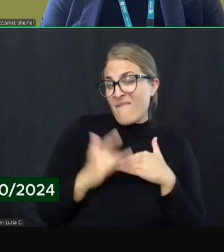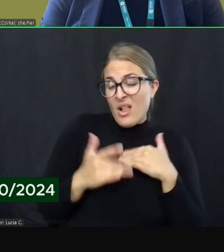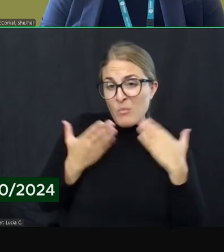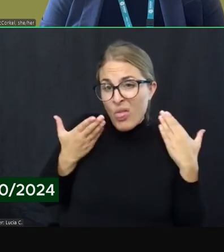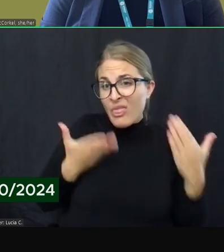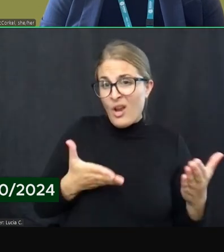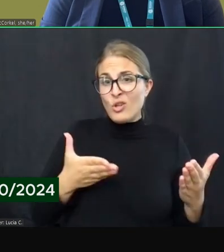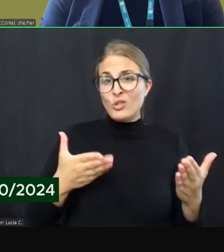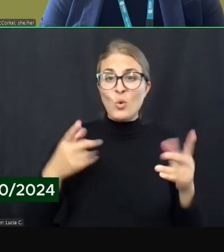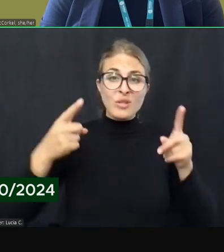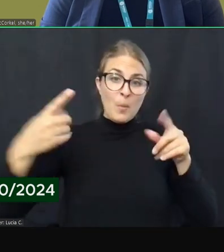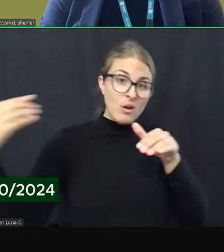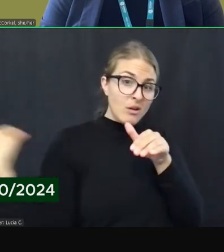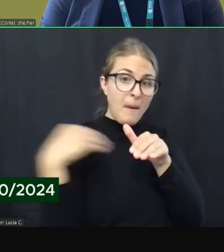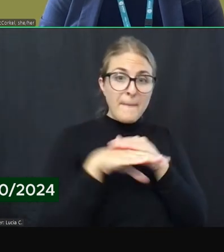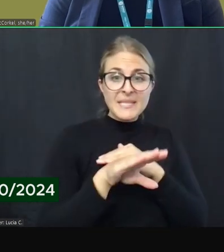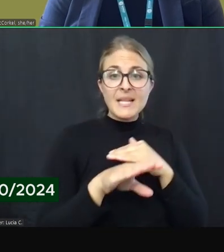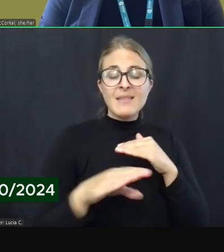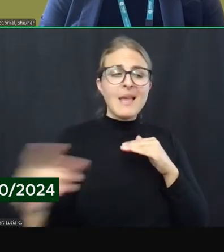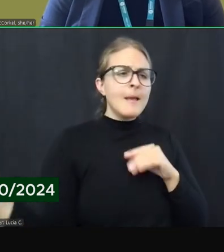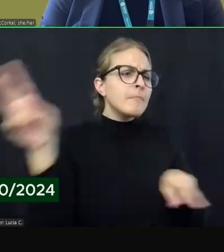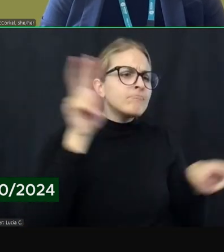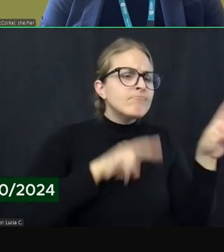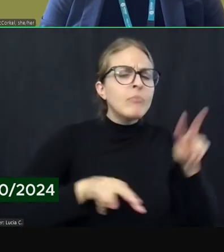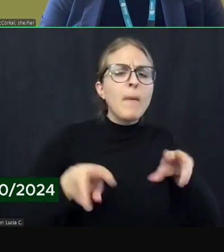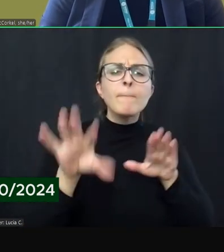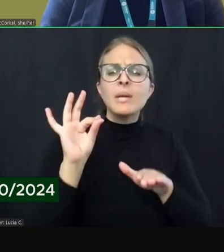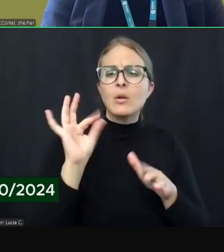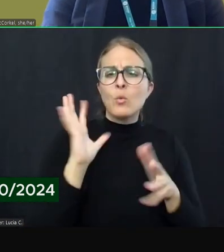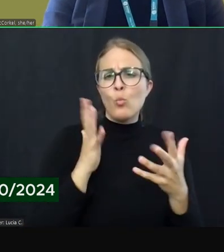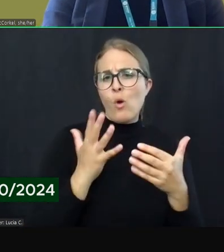the services they want to access and we can help them figure out how to do that.